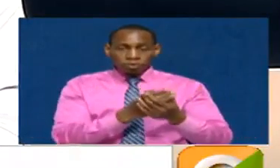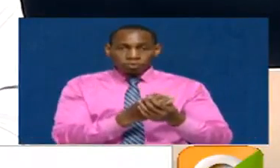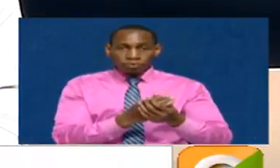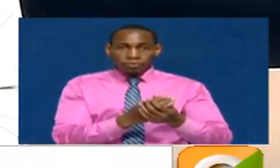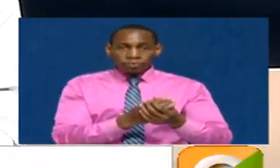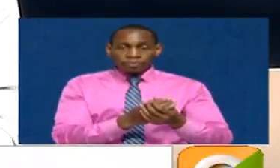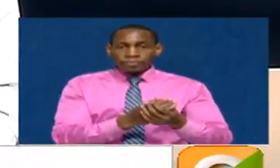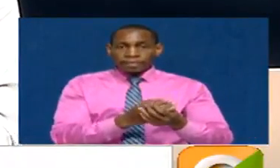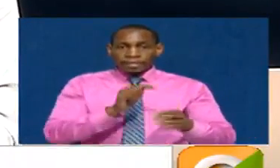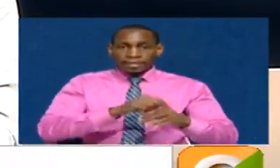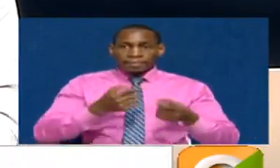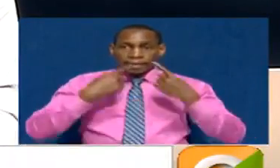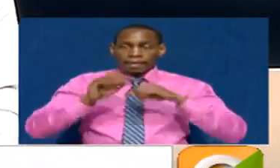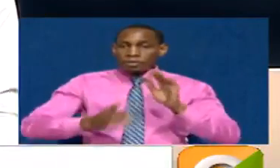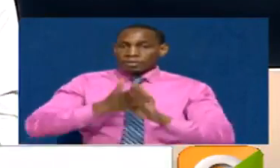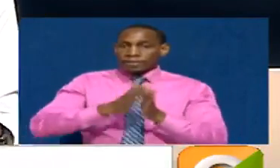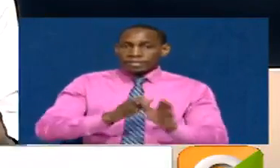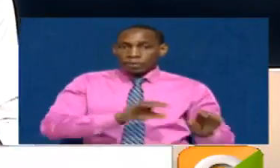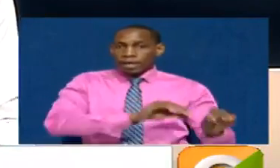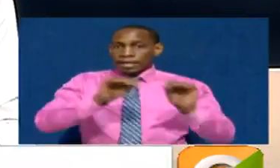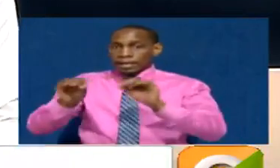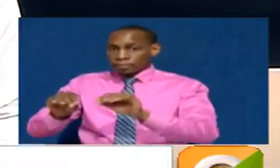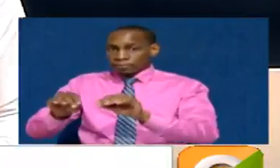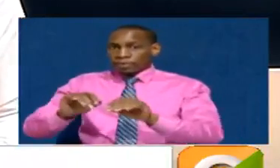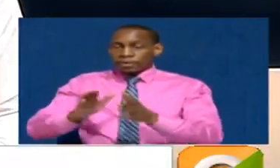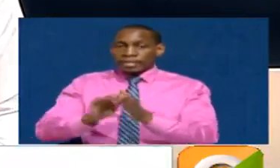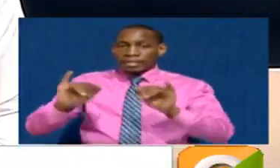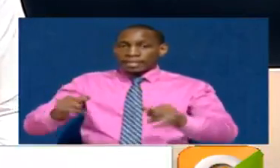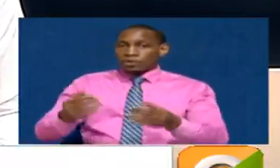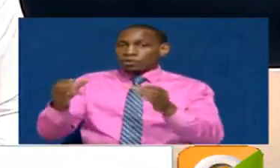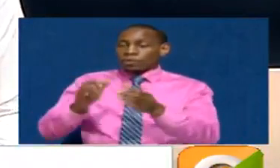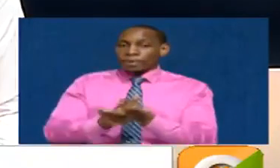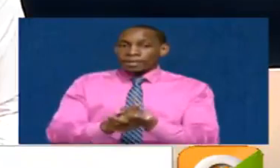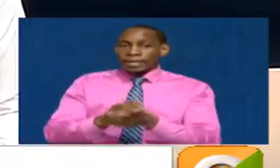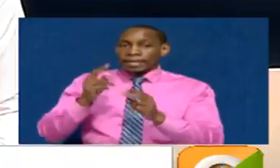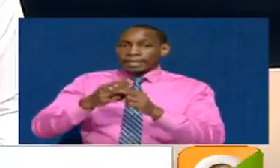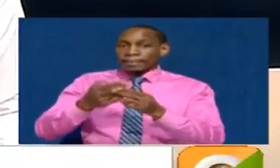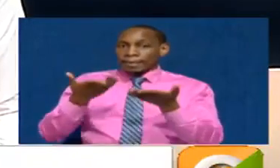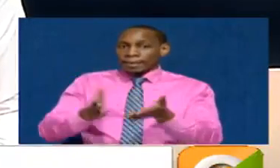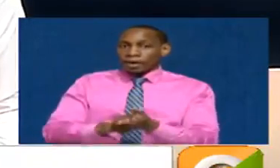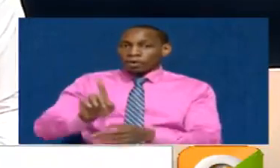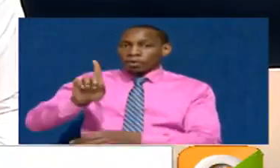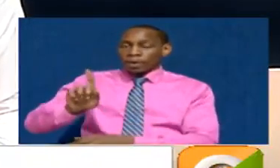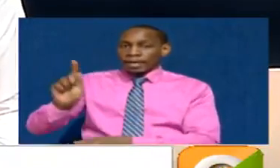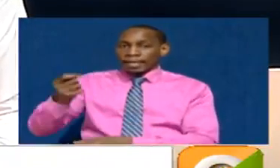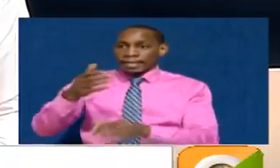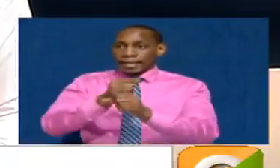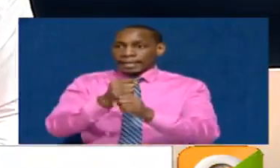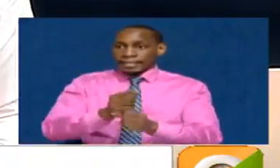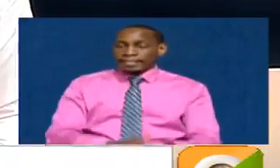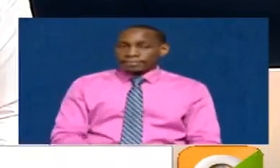NASA, but immediately announced that they were moving house to a new outfit they now call the One Kenya